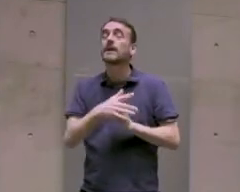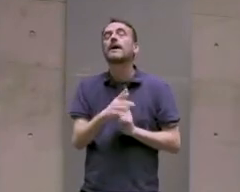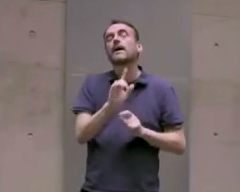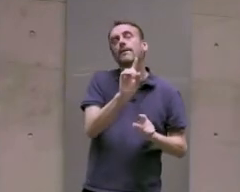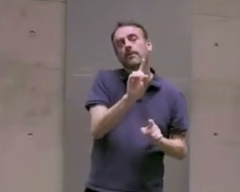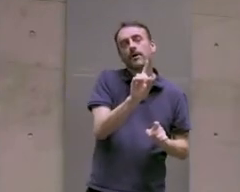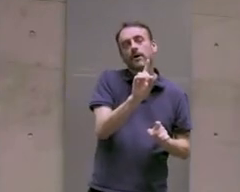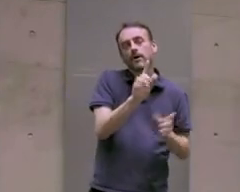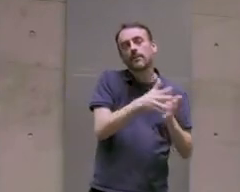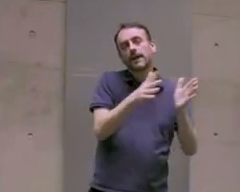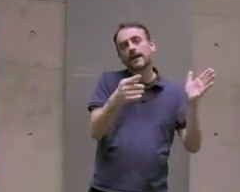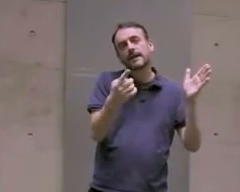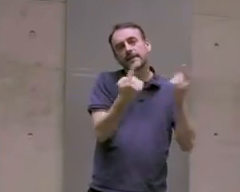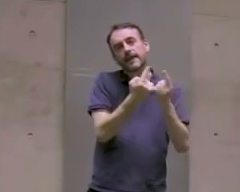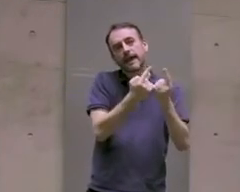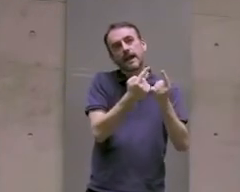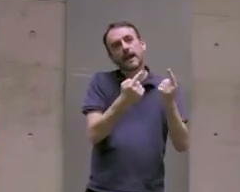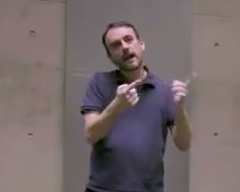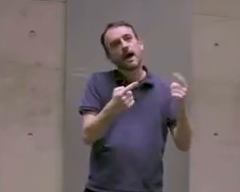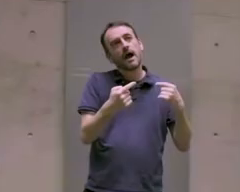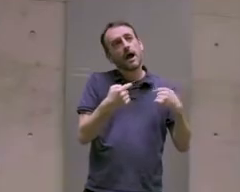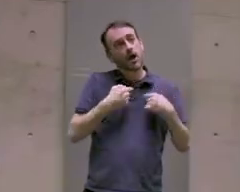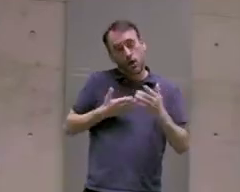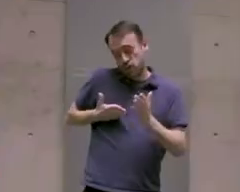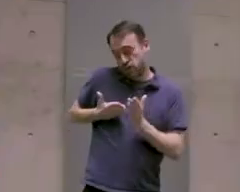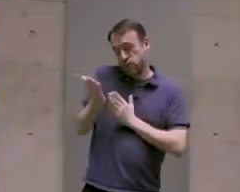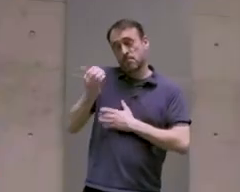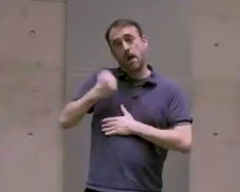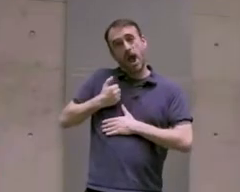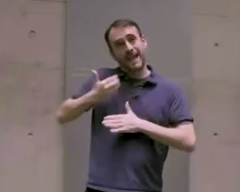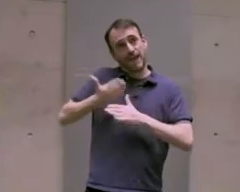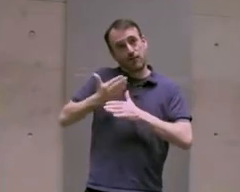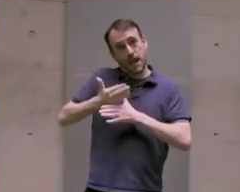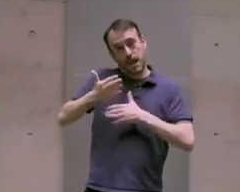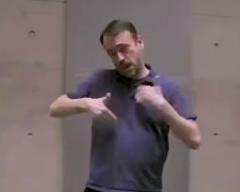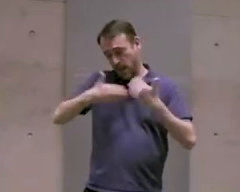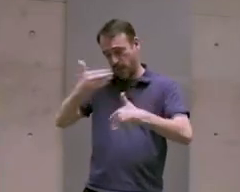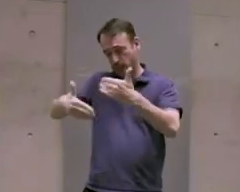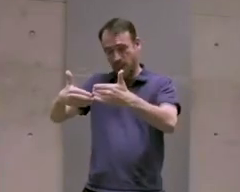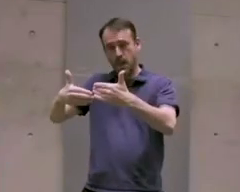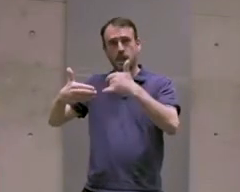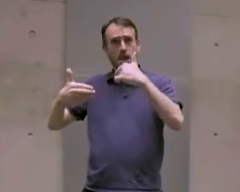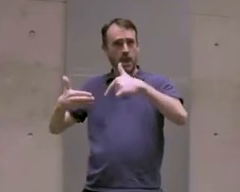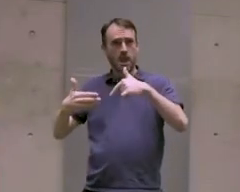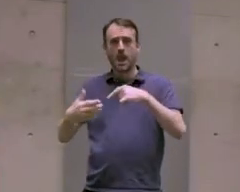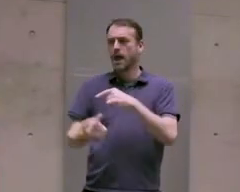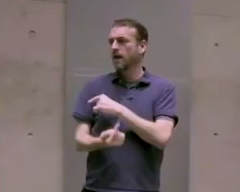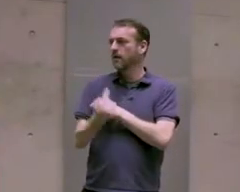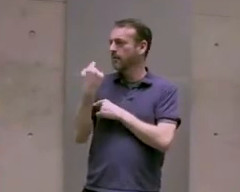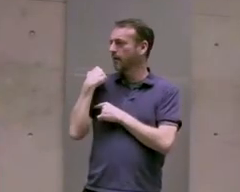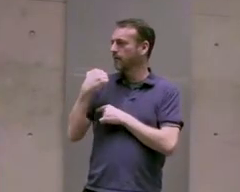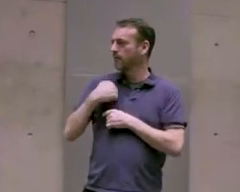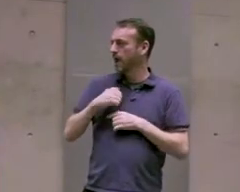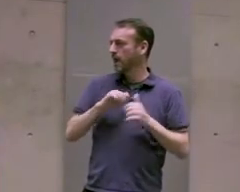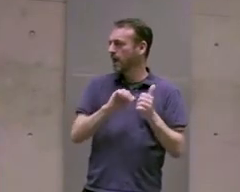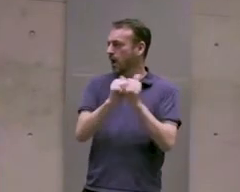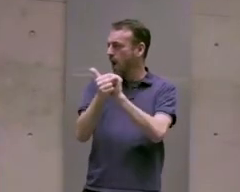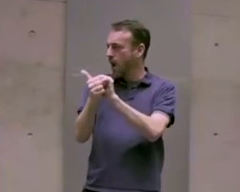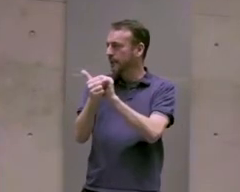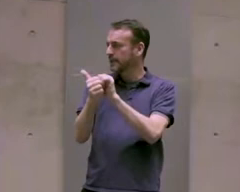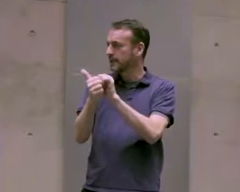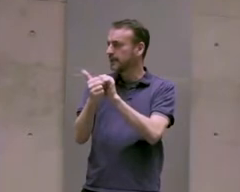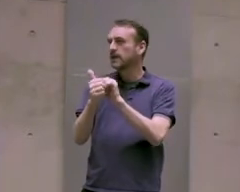seen happen in the duration of my career, just from, like I said, I worked on iCarly back in the day, if anyone of a certain age remembers